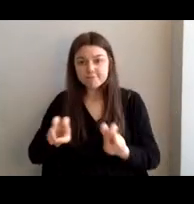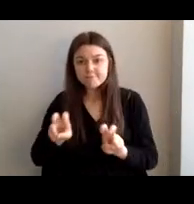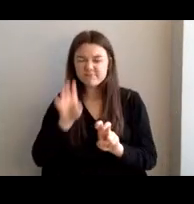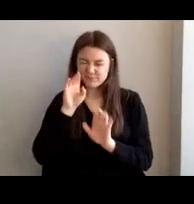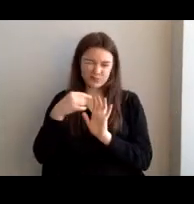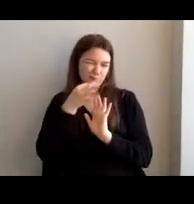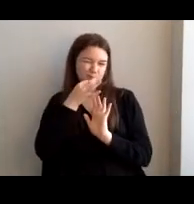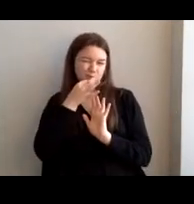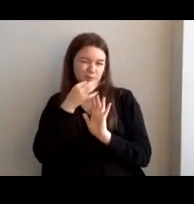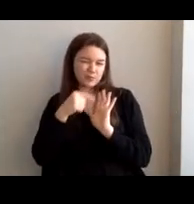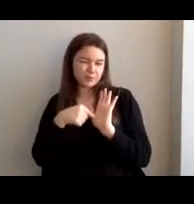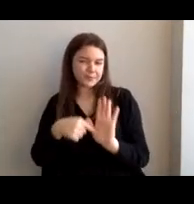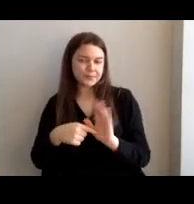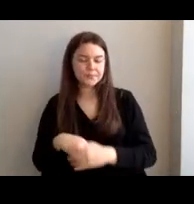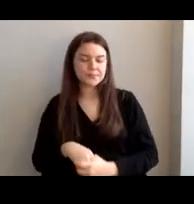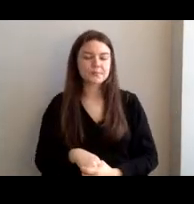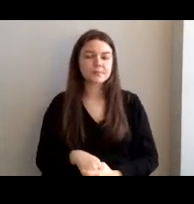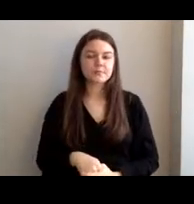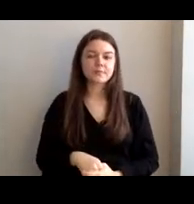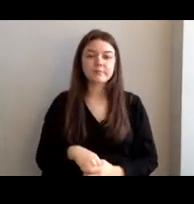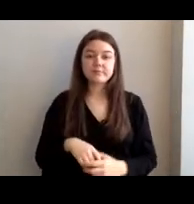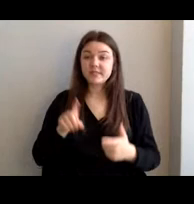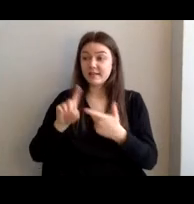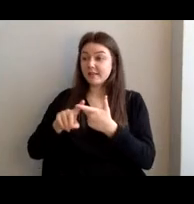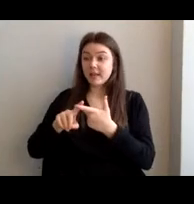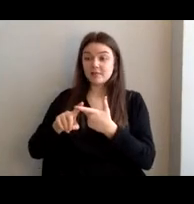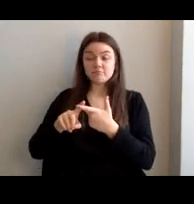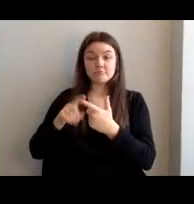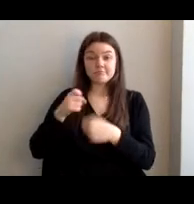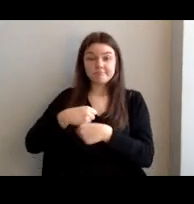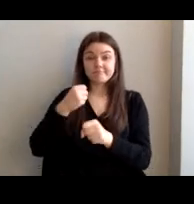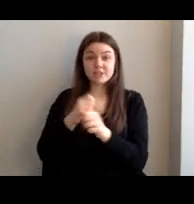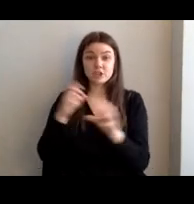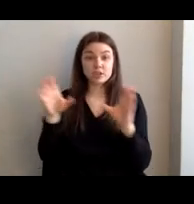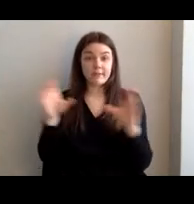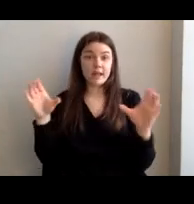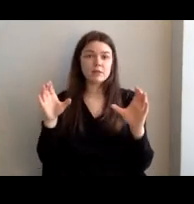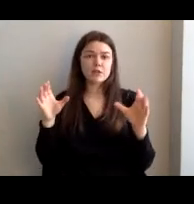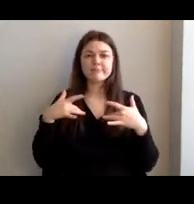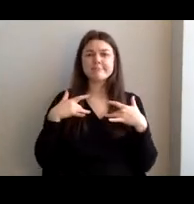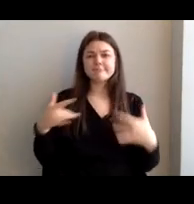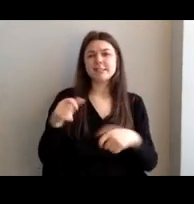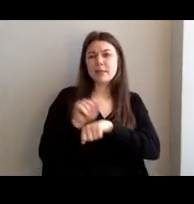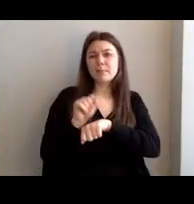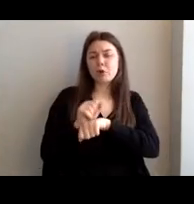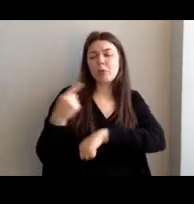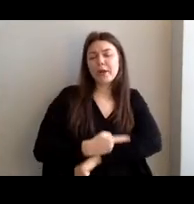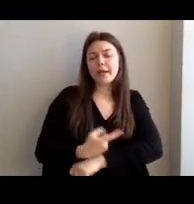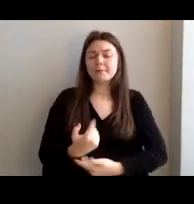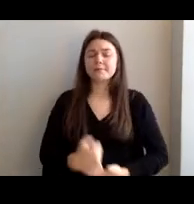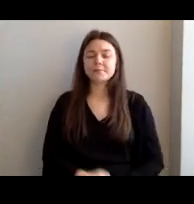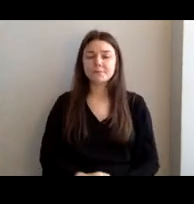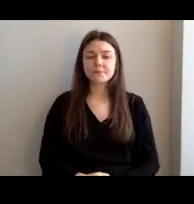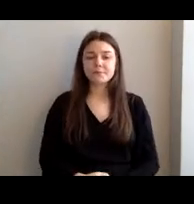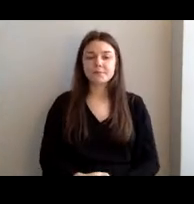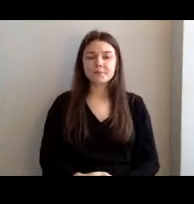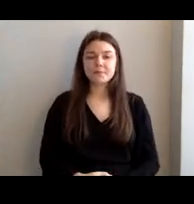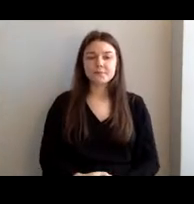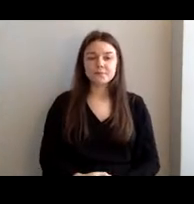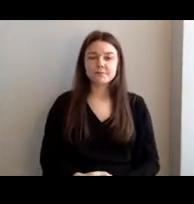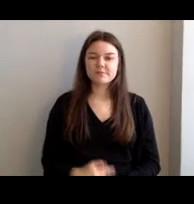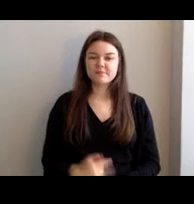from my colleague. And then we issue the certificate. So we have a typical work day. Great. And I said that was the